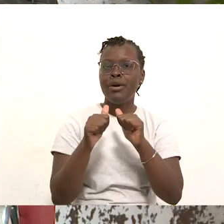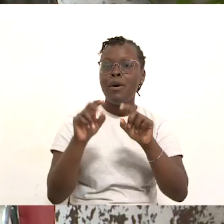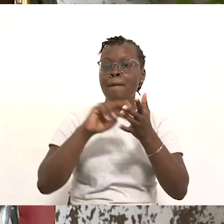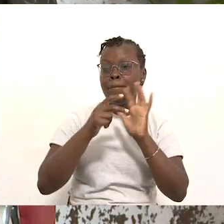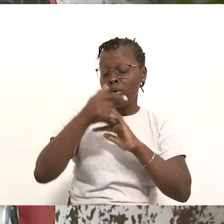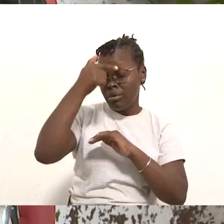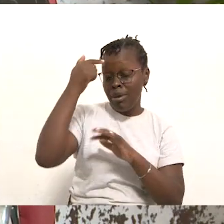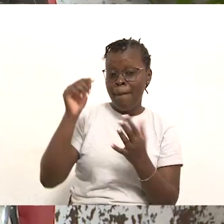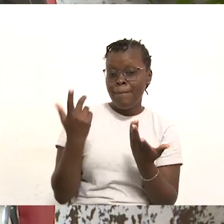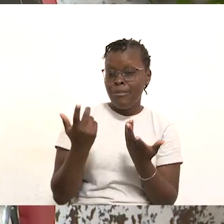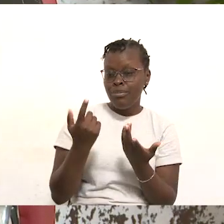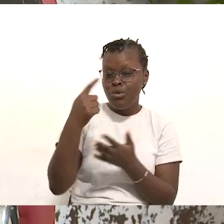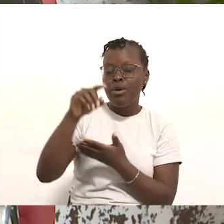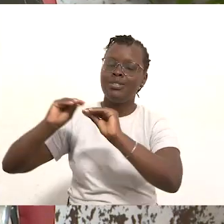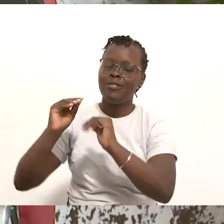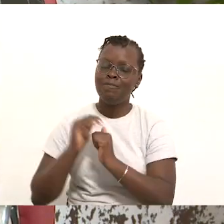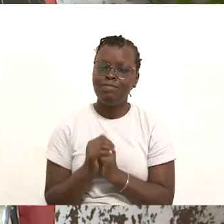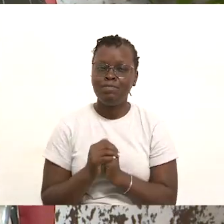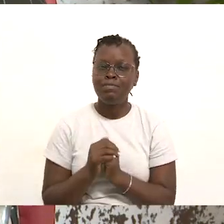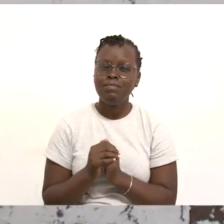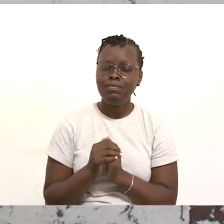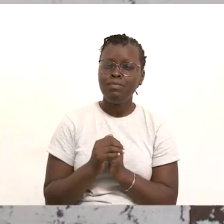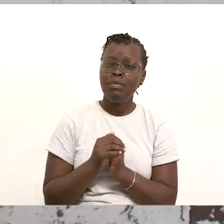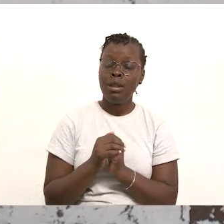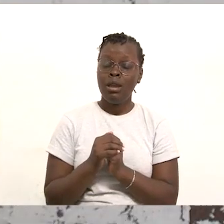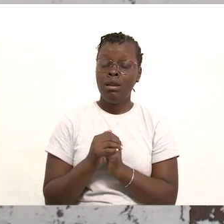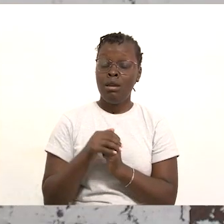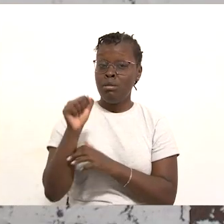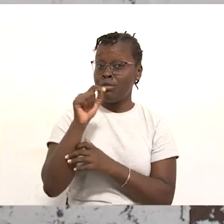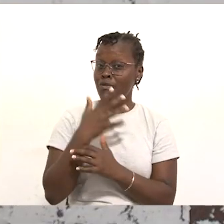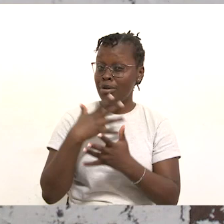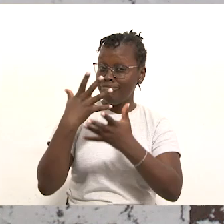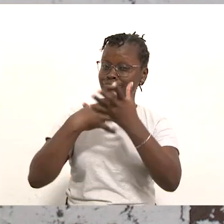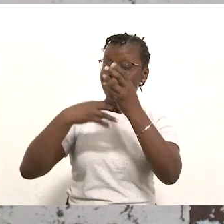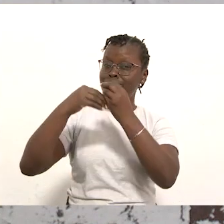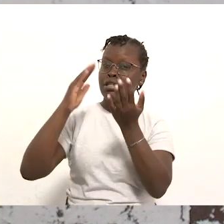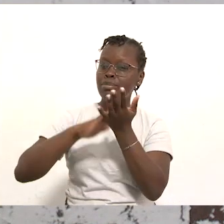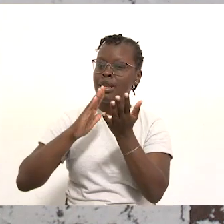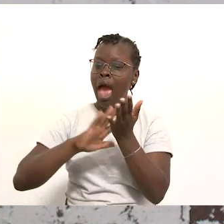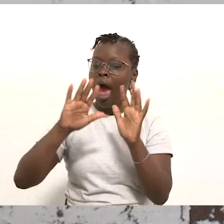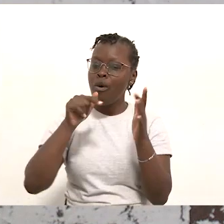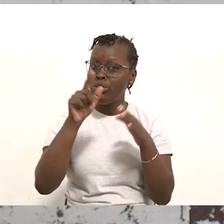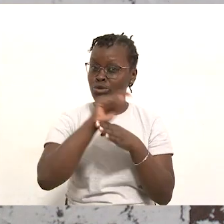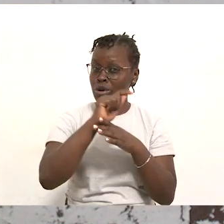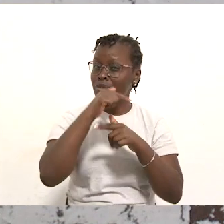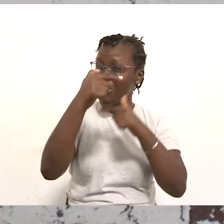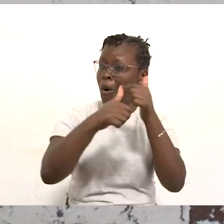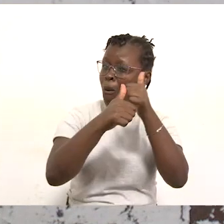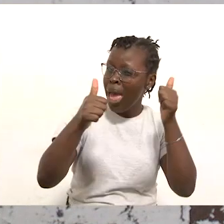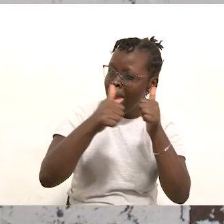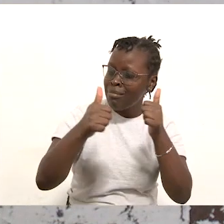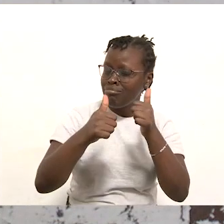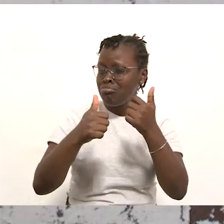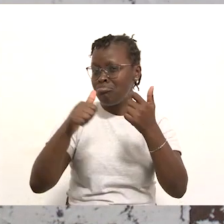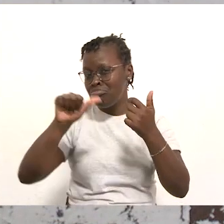position to impart the same to the learners. Stephen, do you want to respond to that about how these trainings maybe be more accessible and